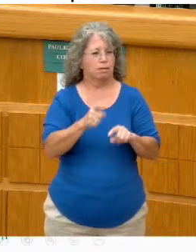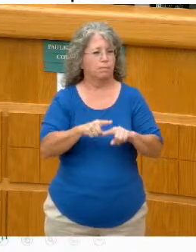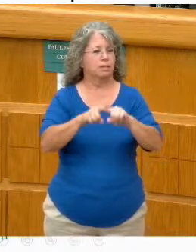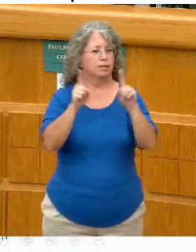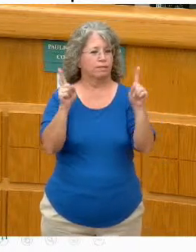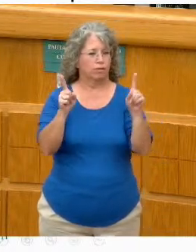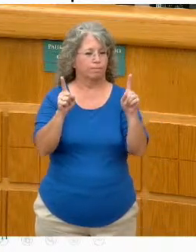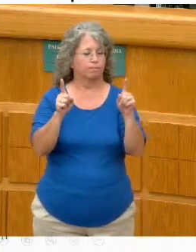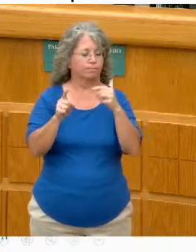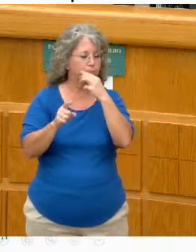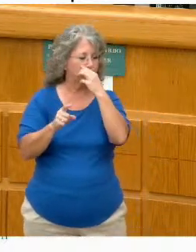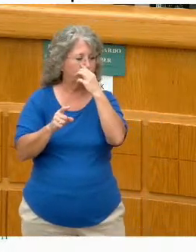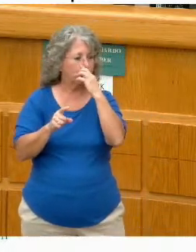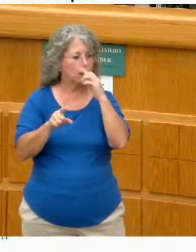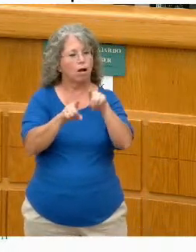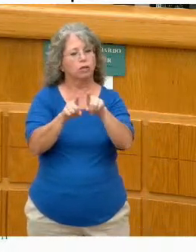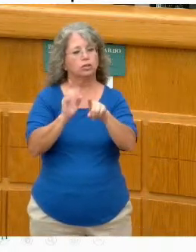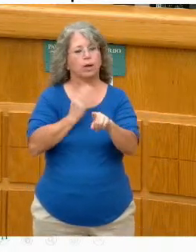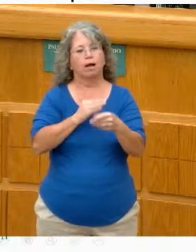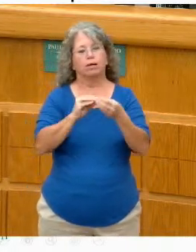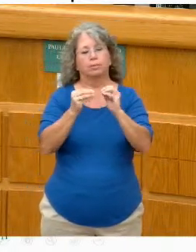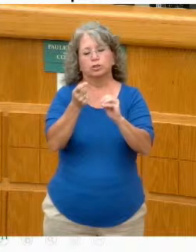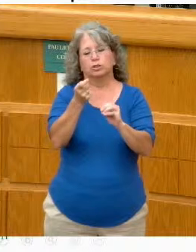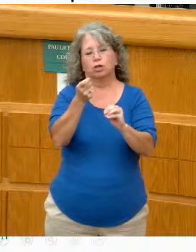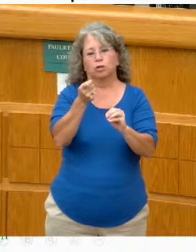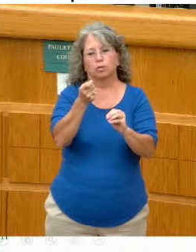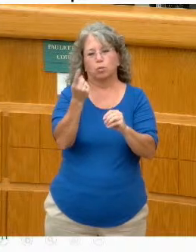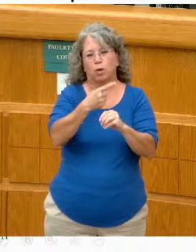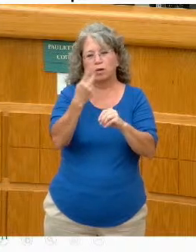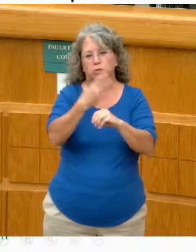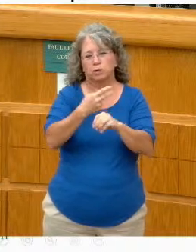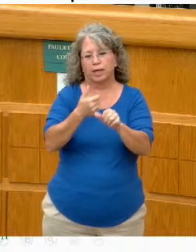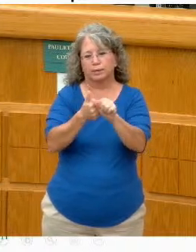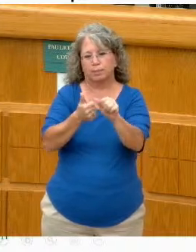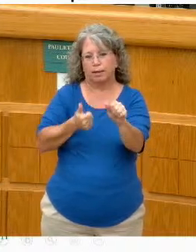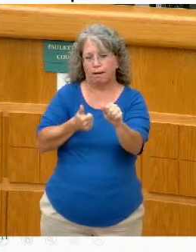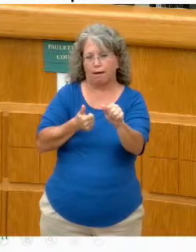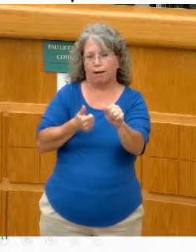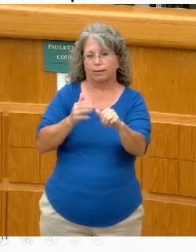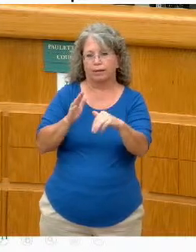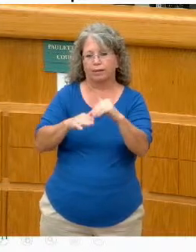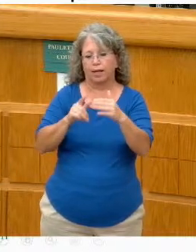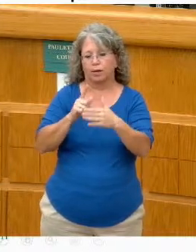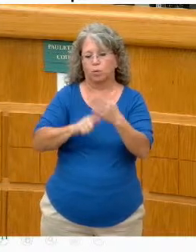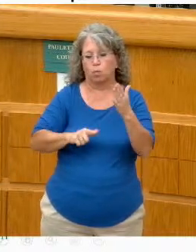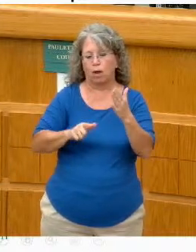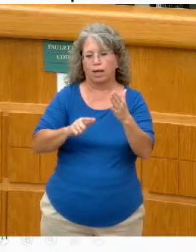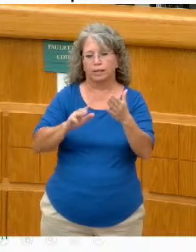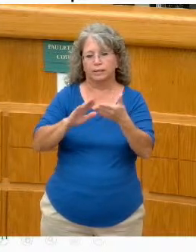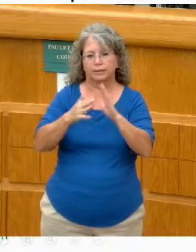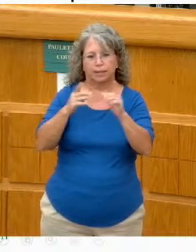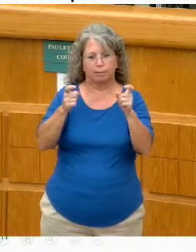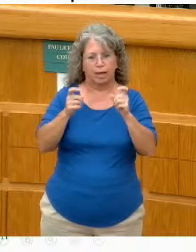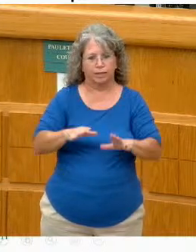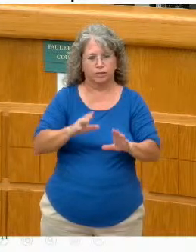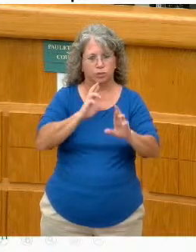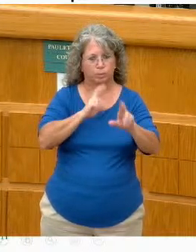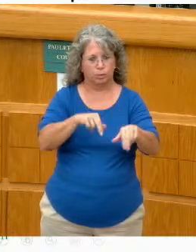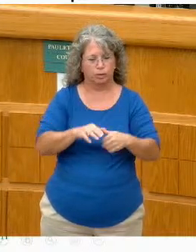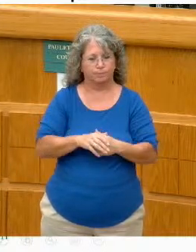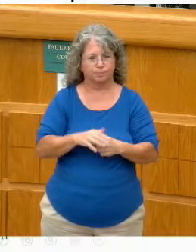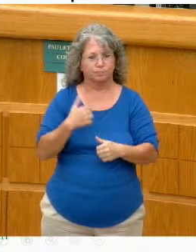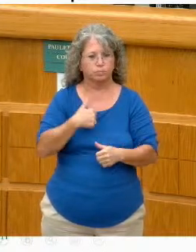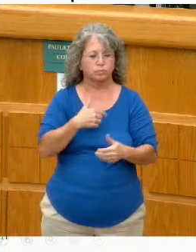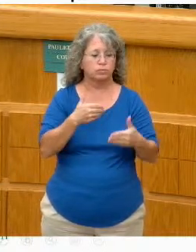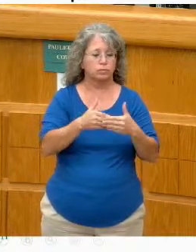days behind what's reported here by City Manager Zanoni. So we're at almost 13,000 recoveries in